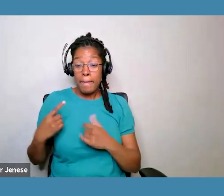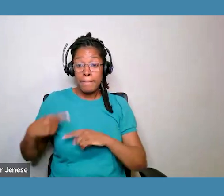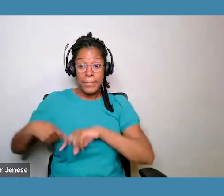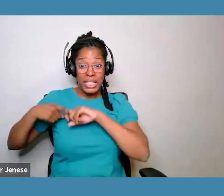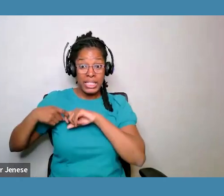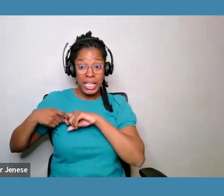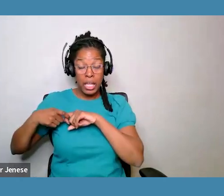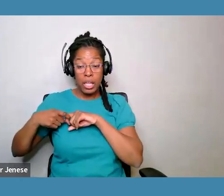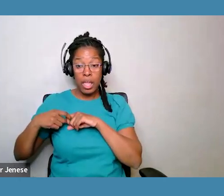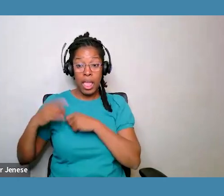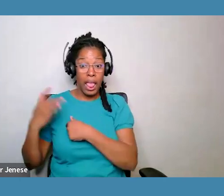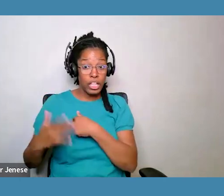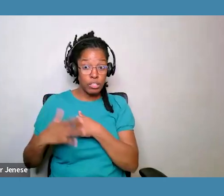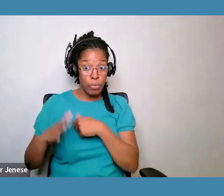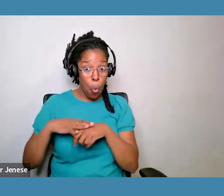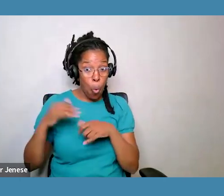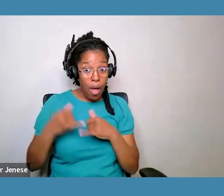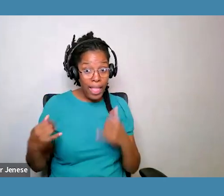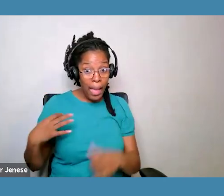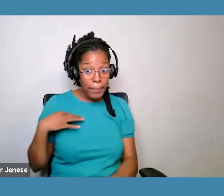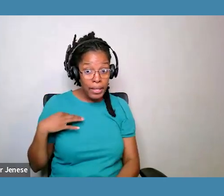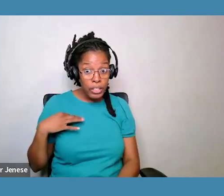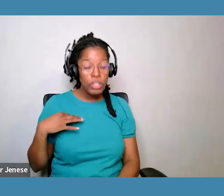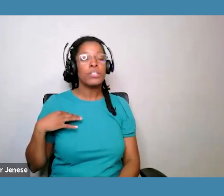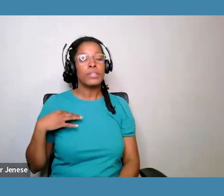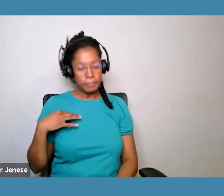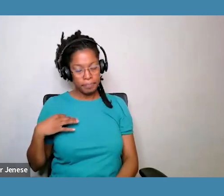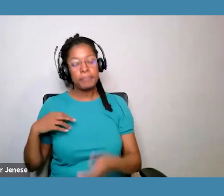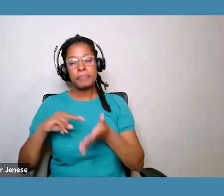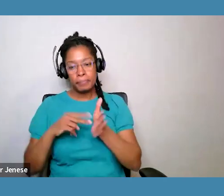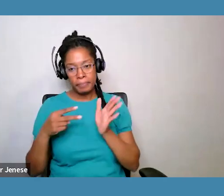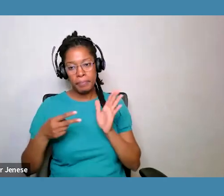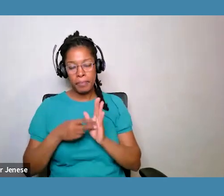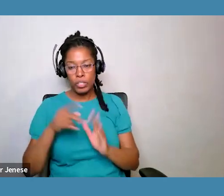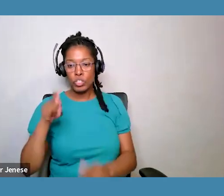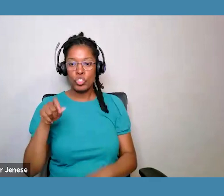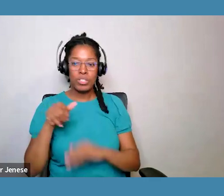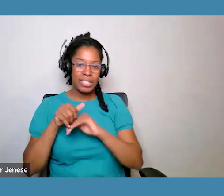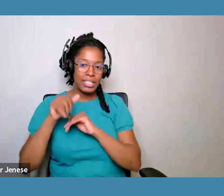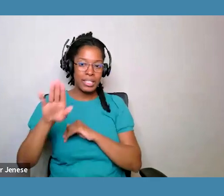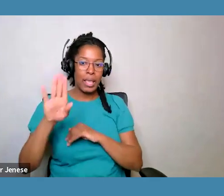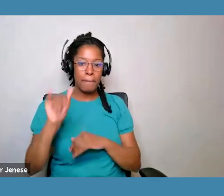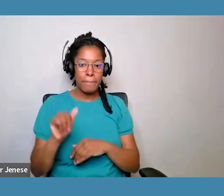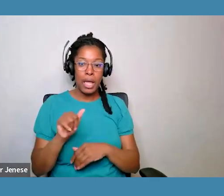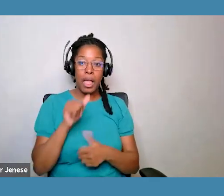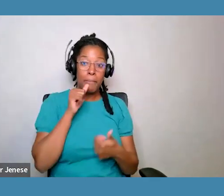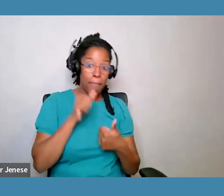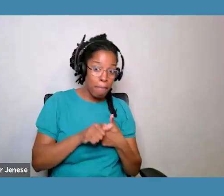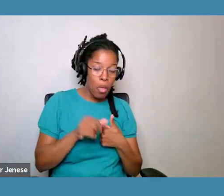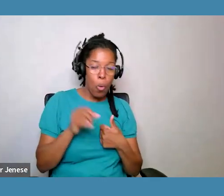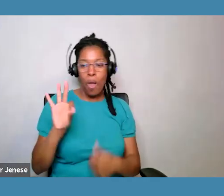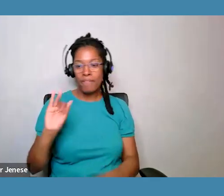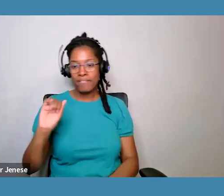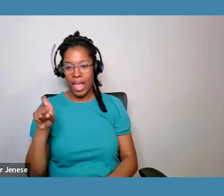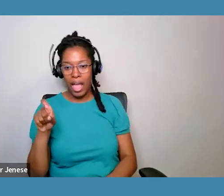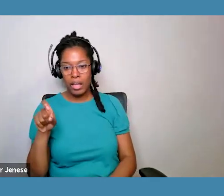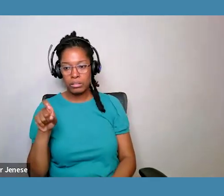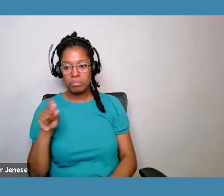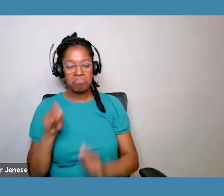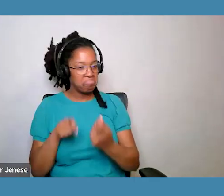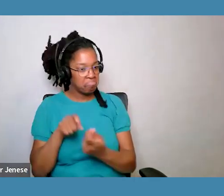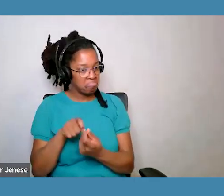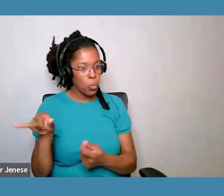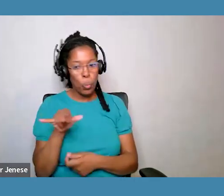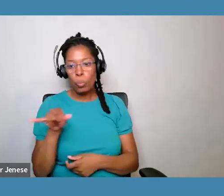application, then you are going to want to submit it by mail or fax, just like you do with the